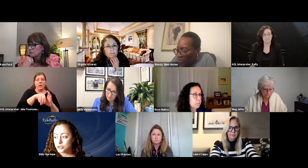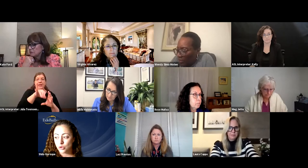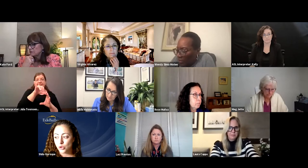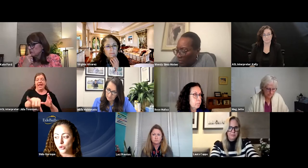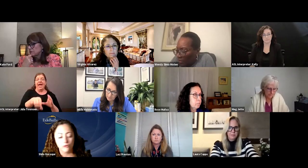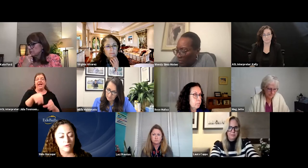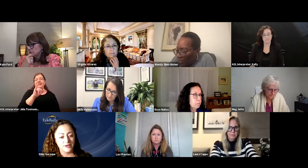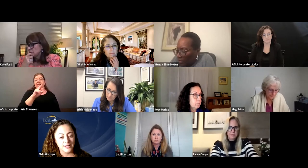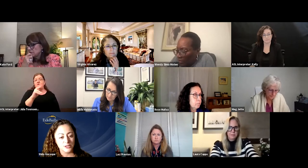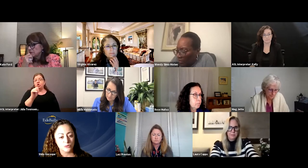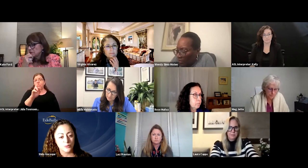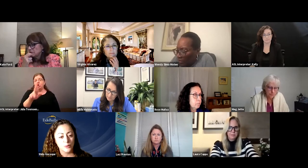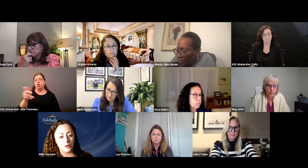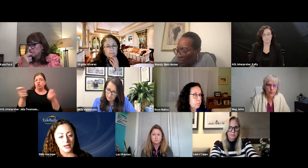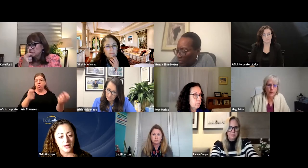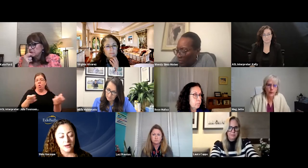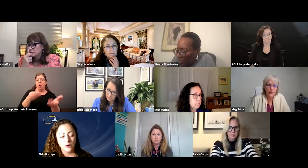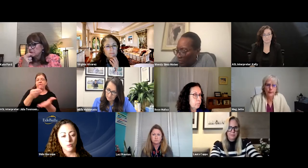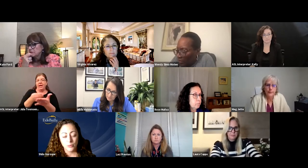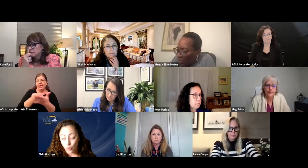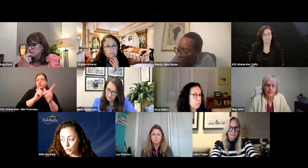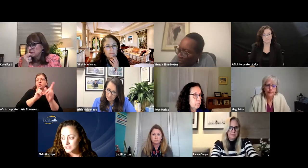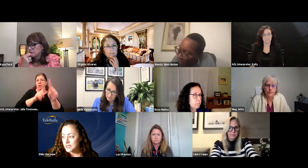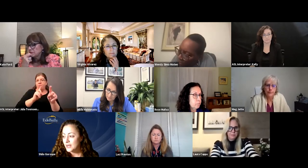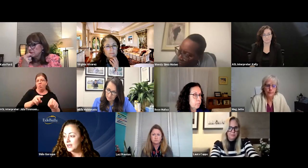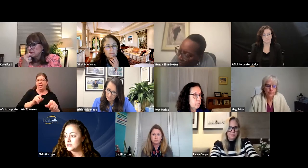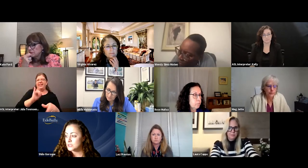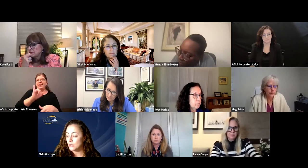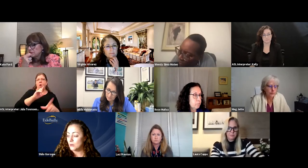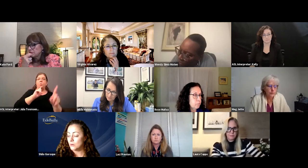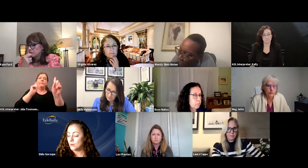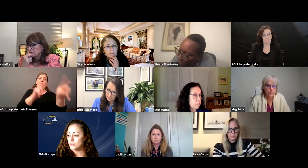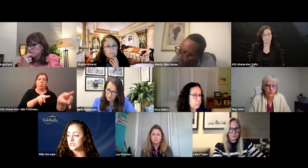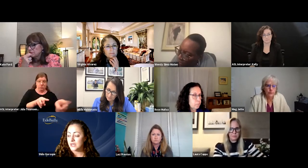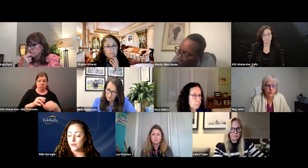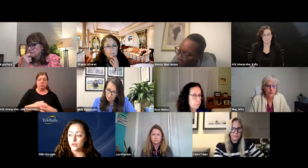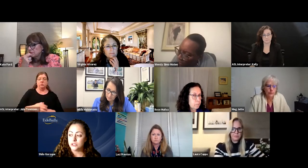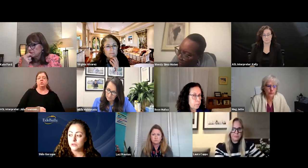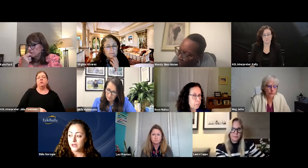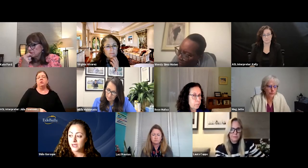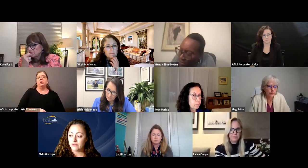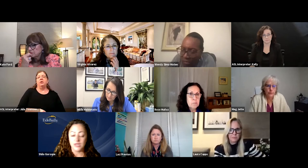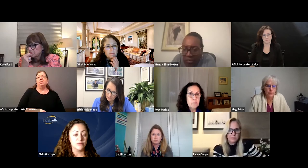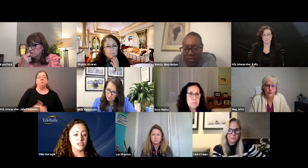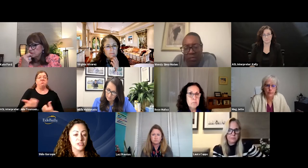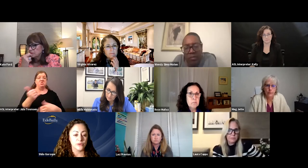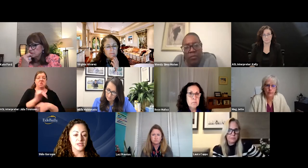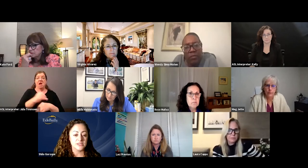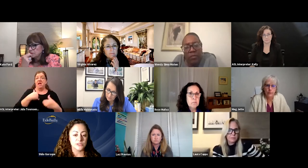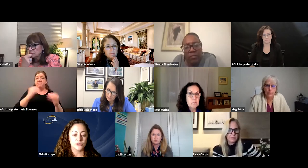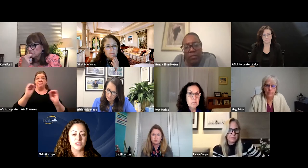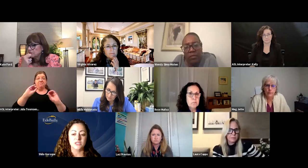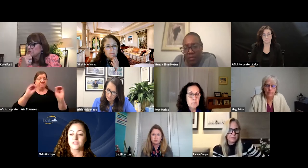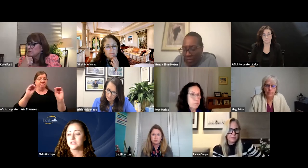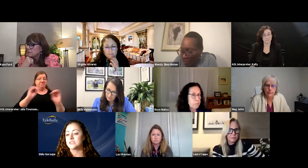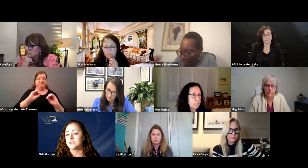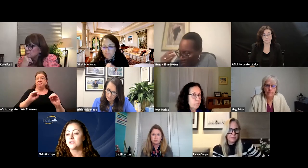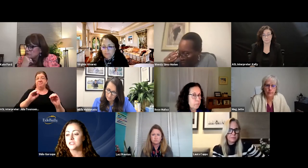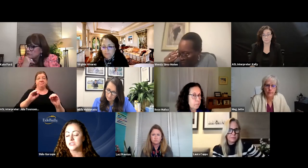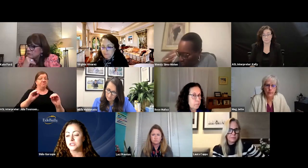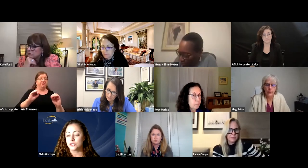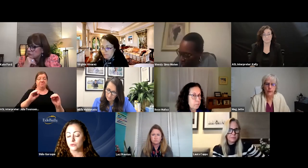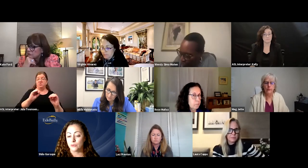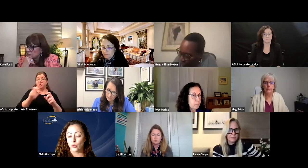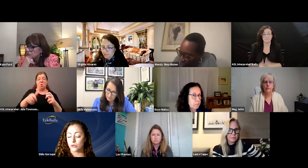internal control over financial reporting report and so tonight we do not have any material weaknesses or significant